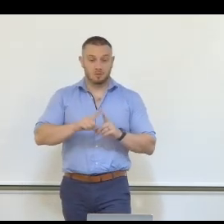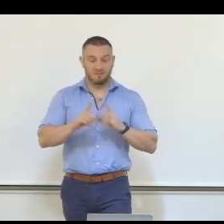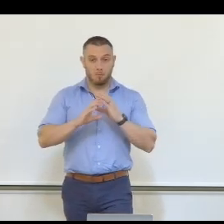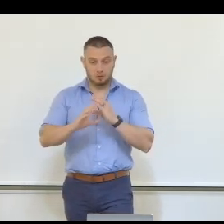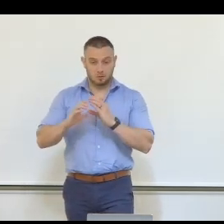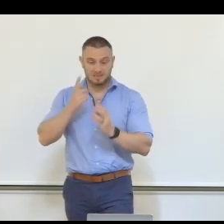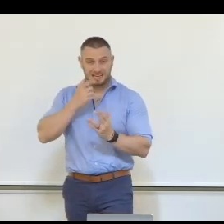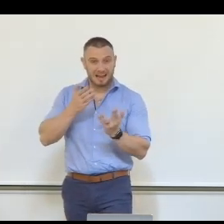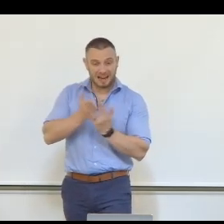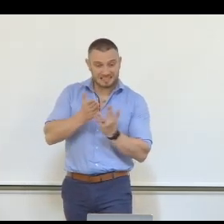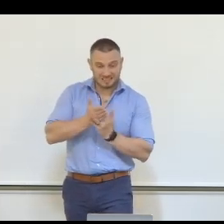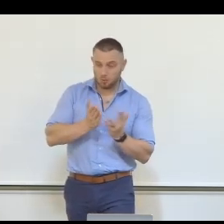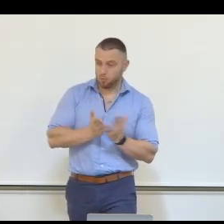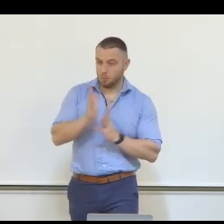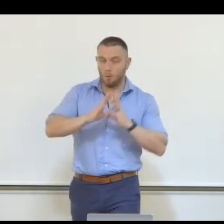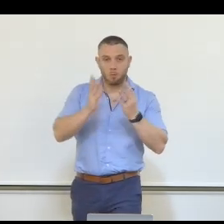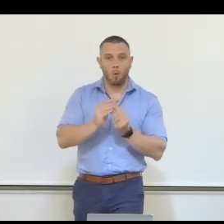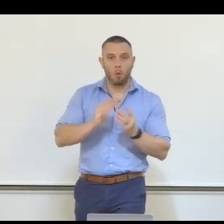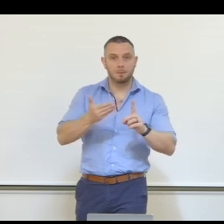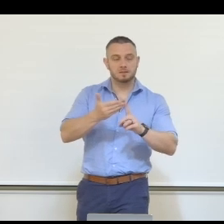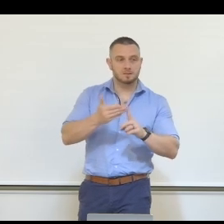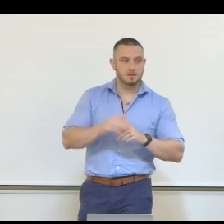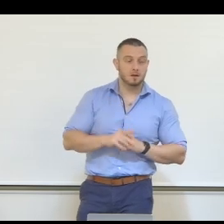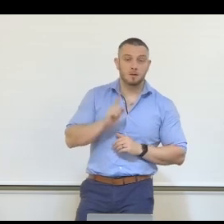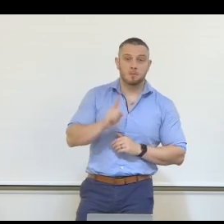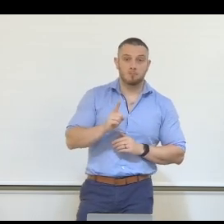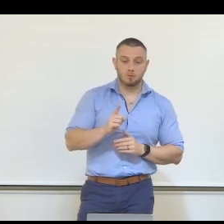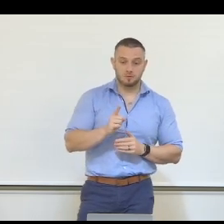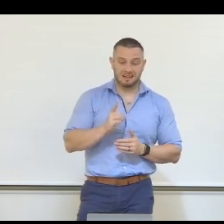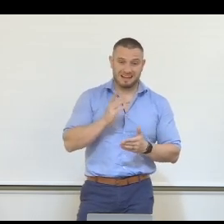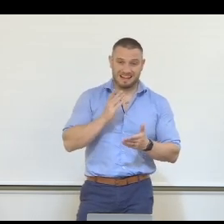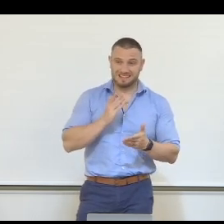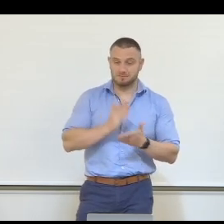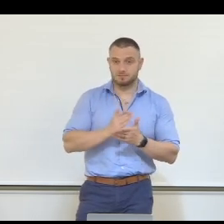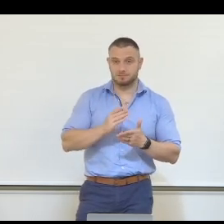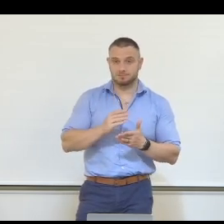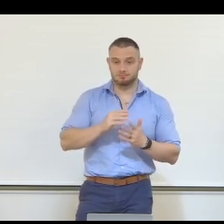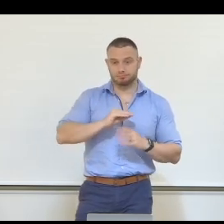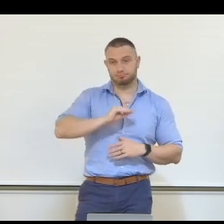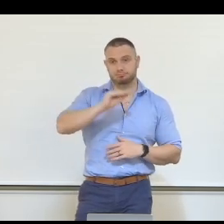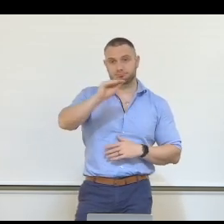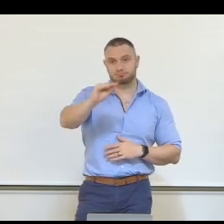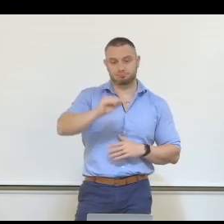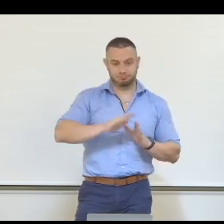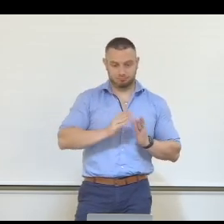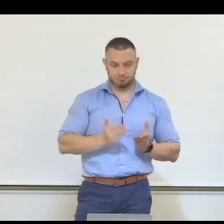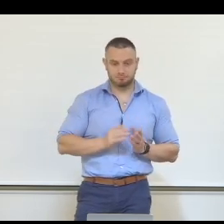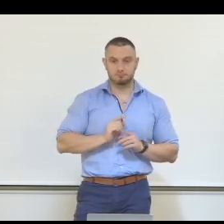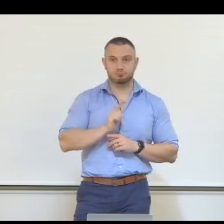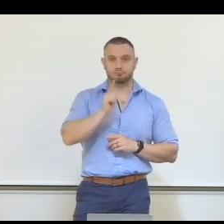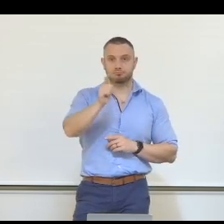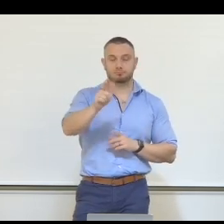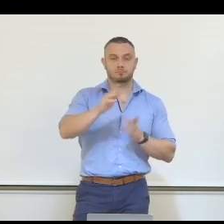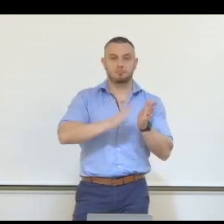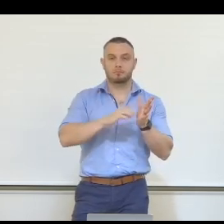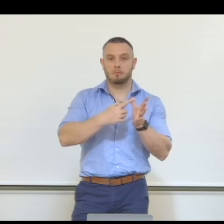them throughout the mission. But it was a return trip to Mars. So at one point, Mars happened. And during